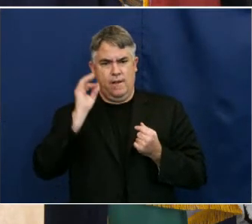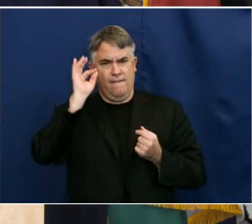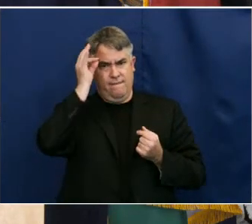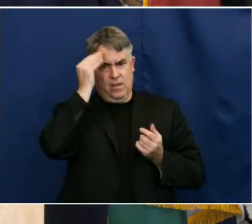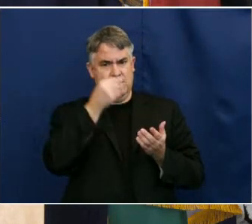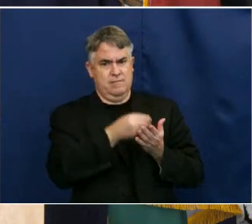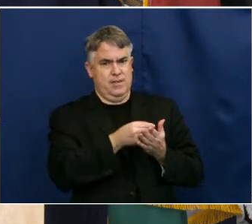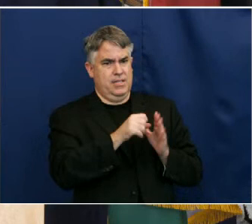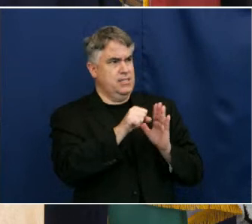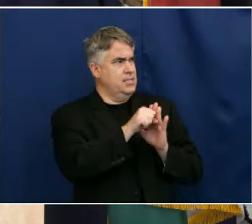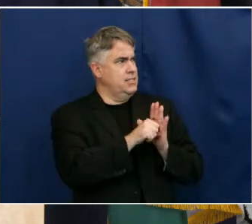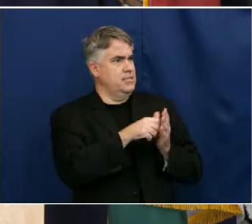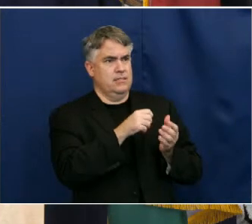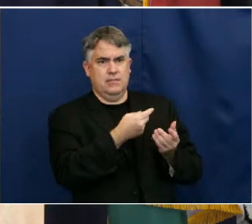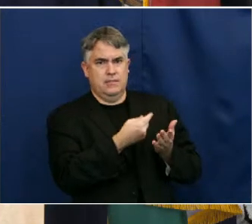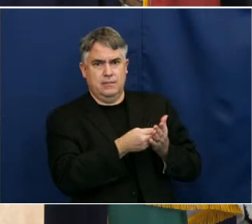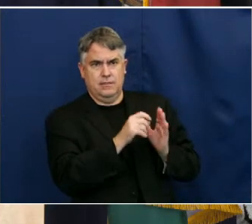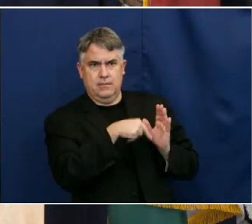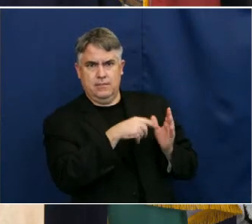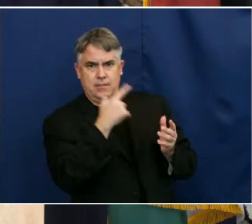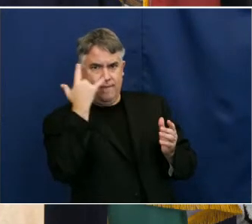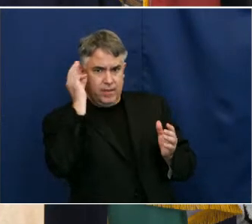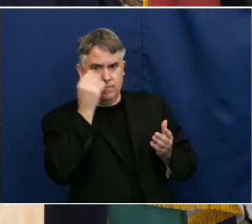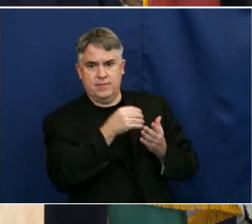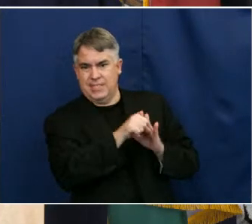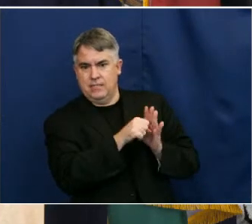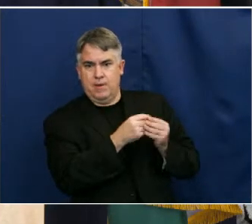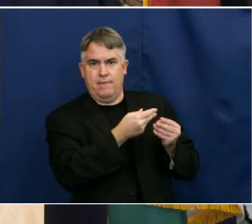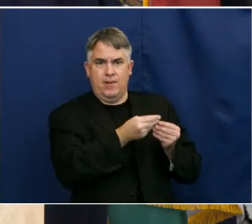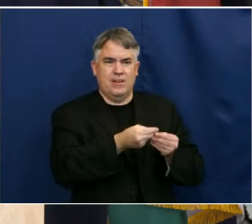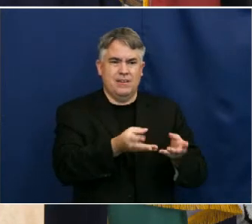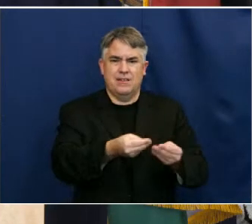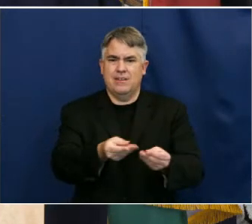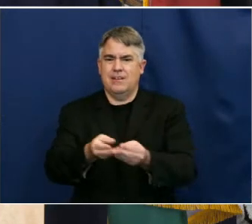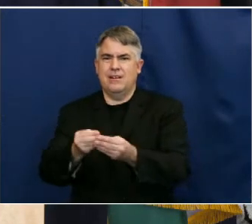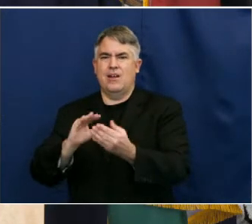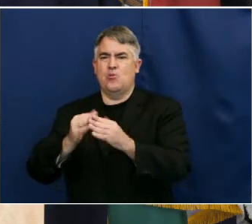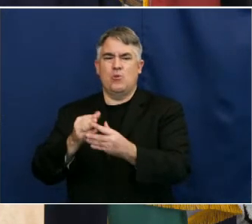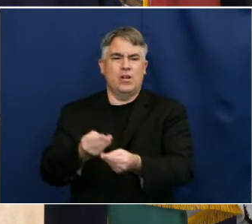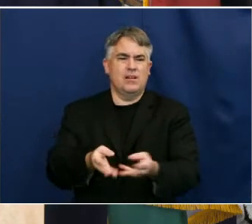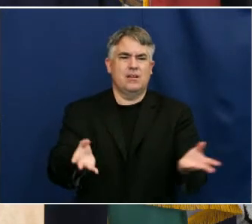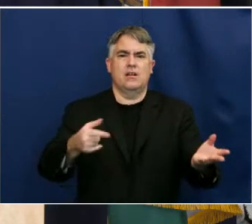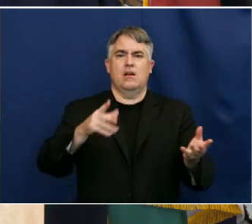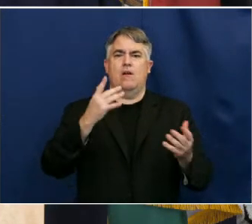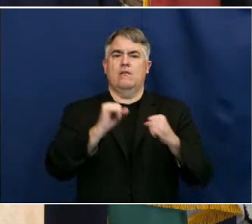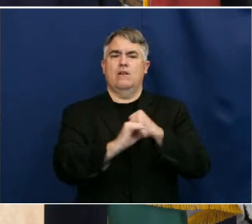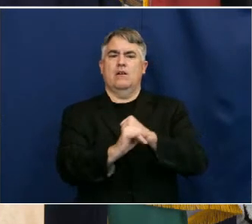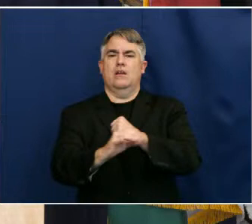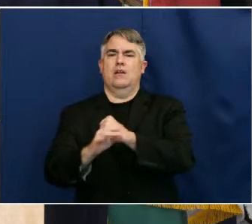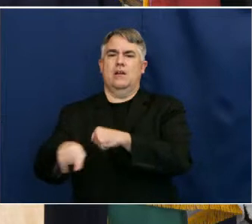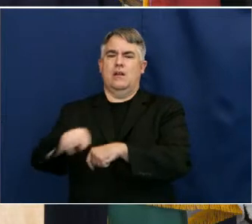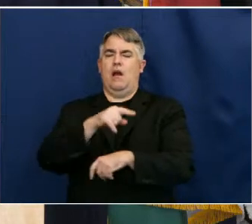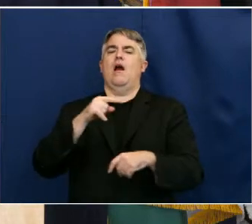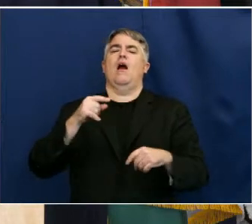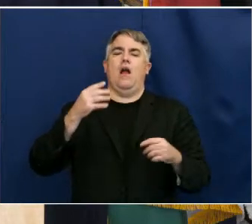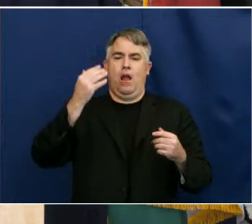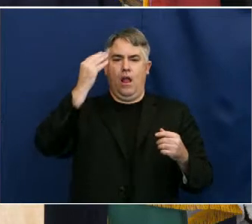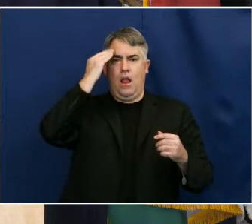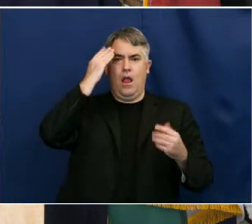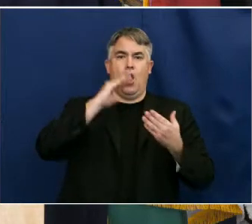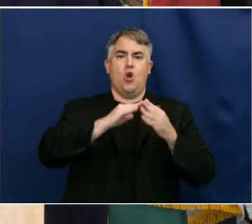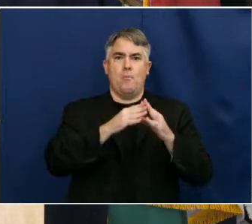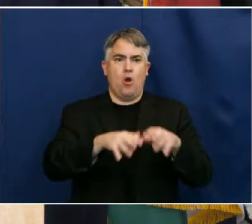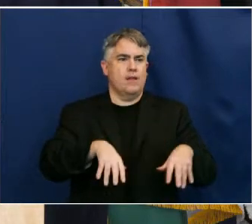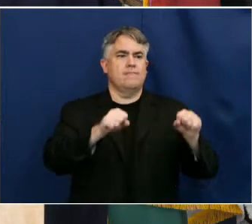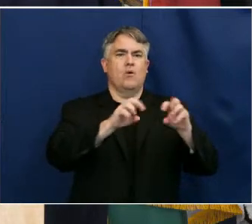that comes down to our communities. And so we will be hosting community workshops where we're going to be able to have an opportunity to hear